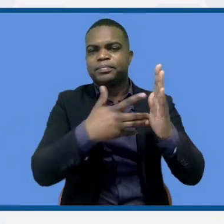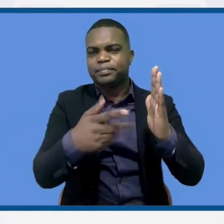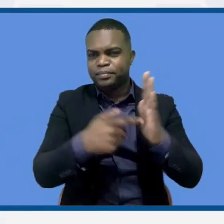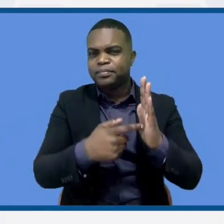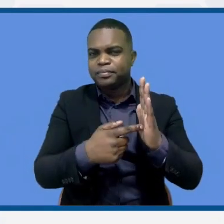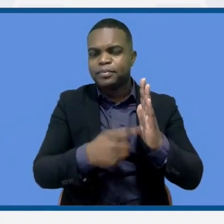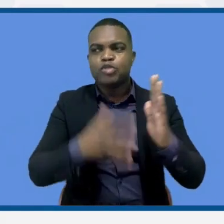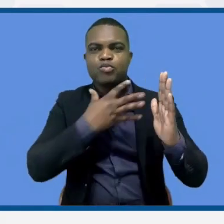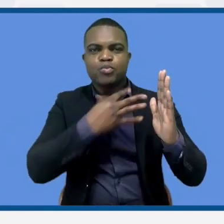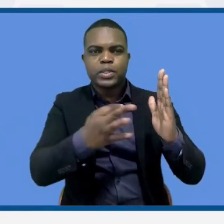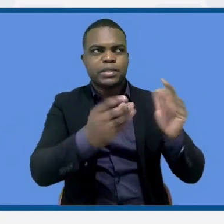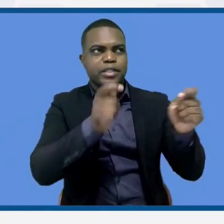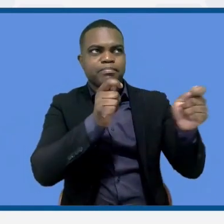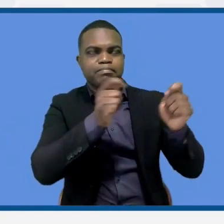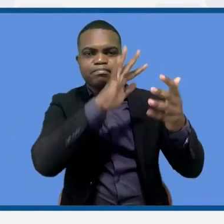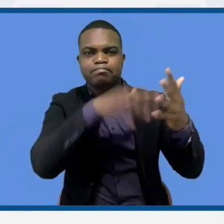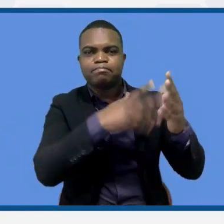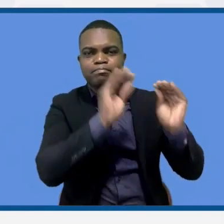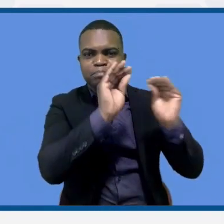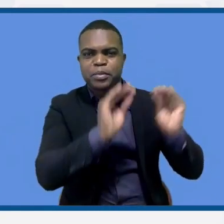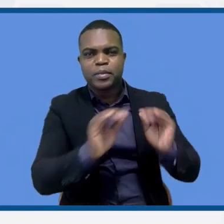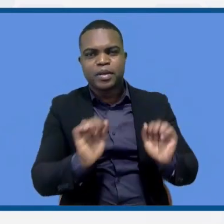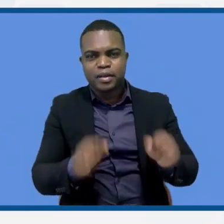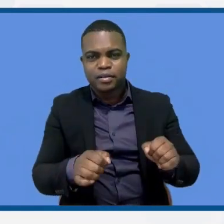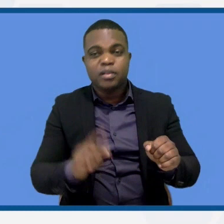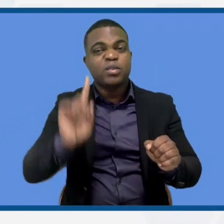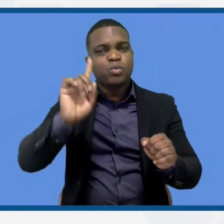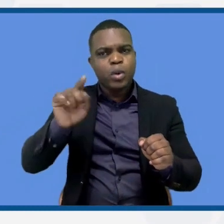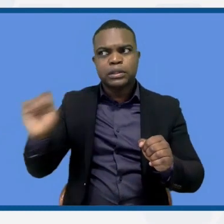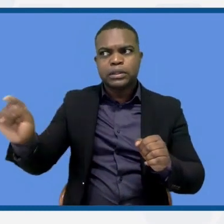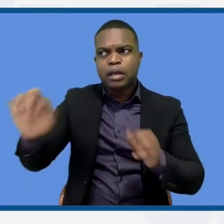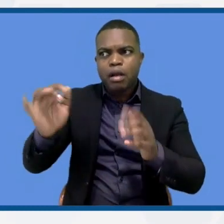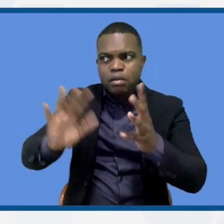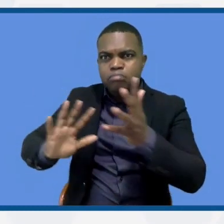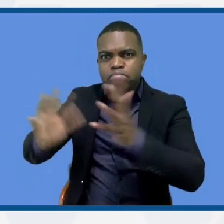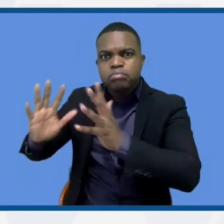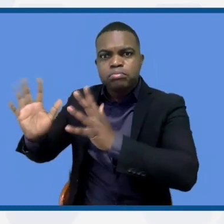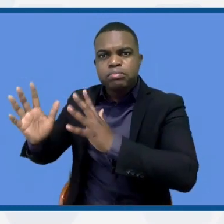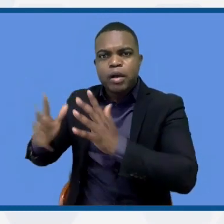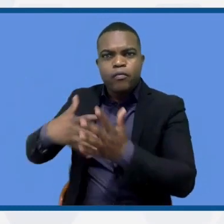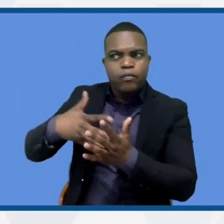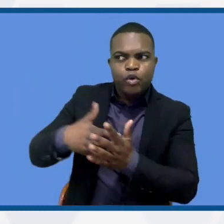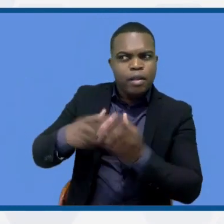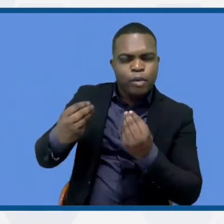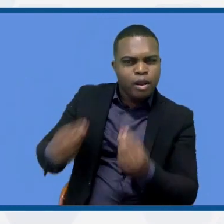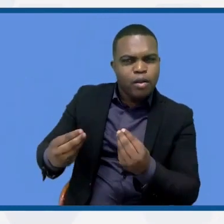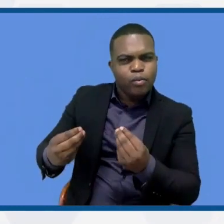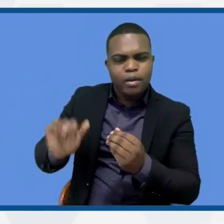deepened, as I mentioned, by climate change. And so we can get the metrics of risk, which are widely known,